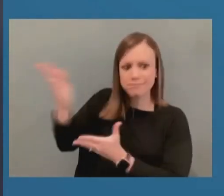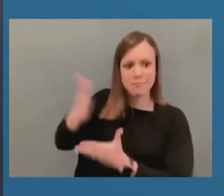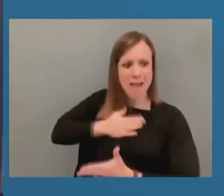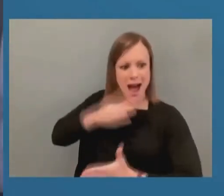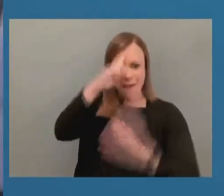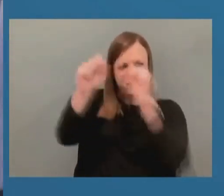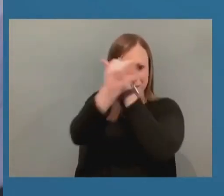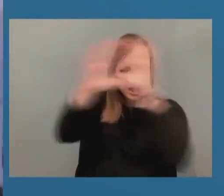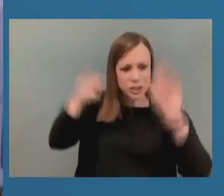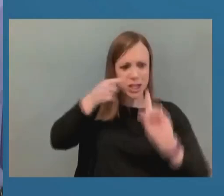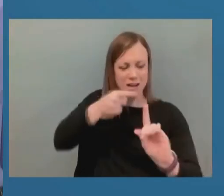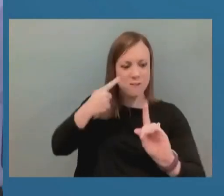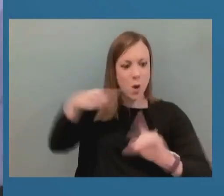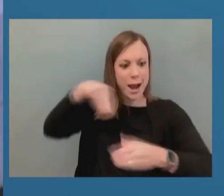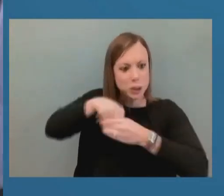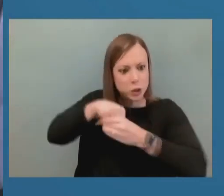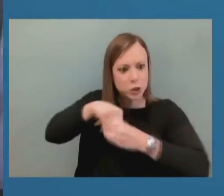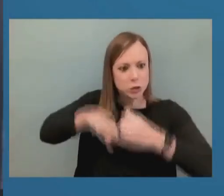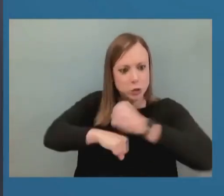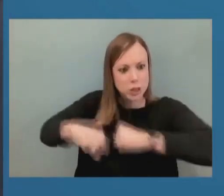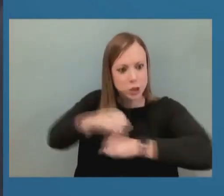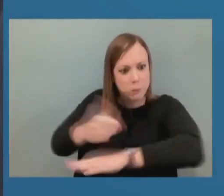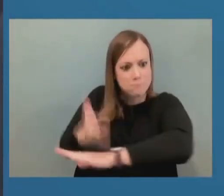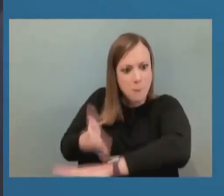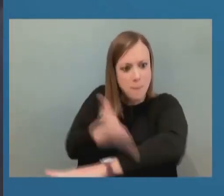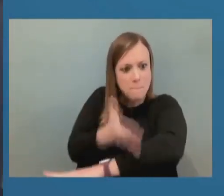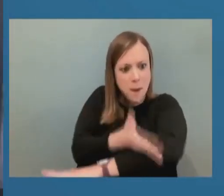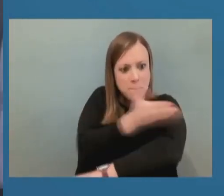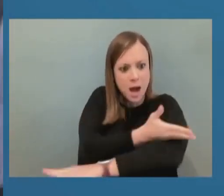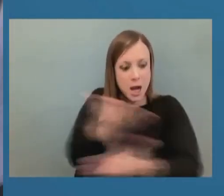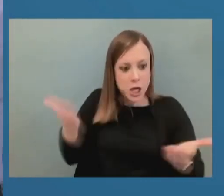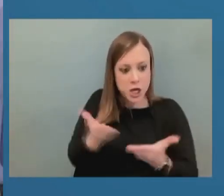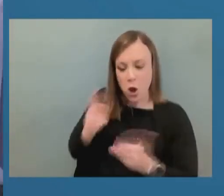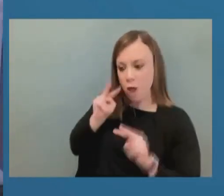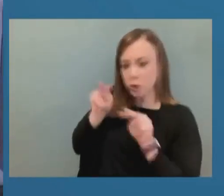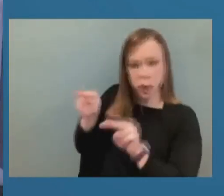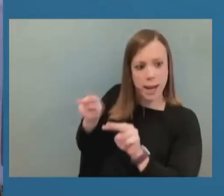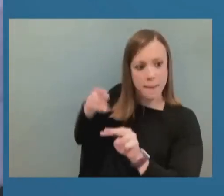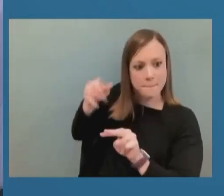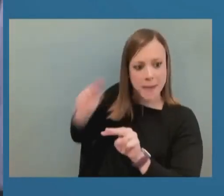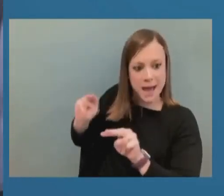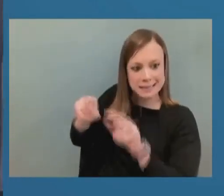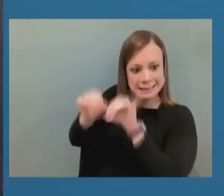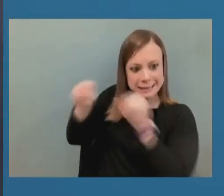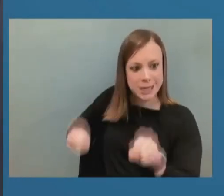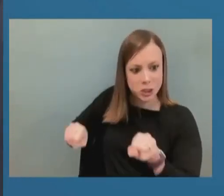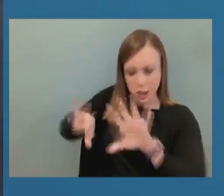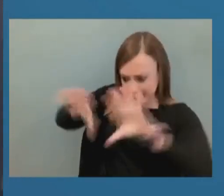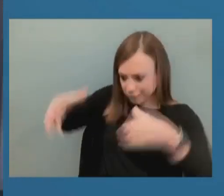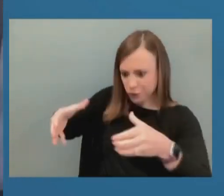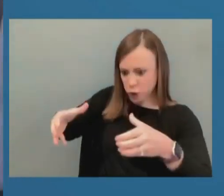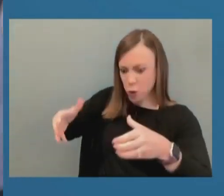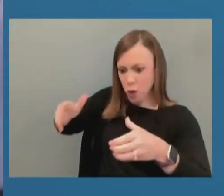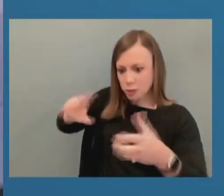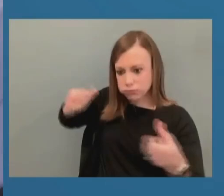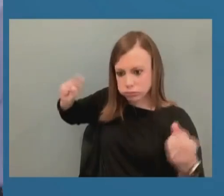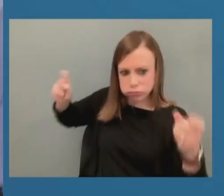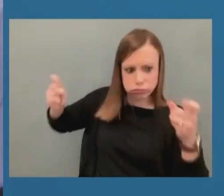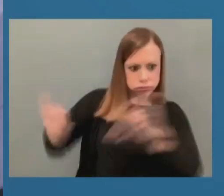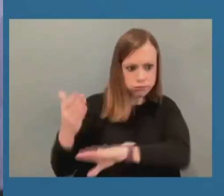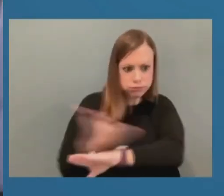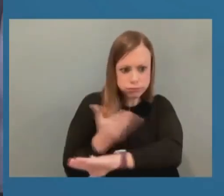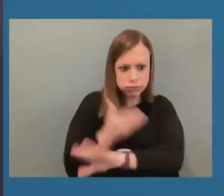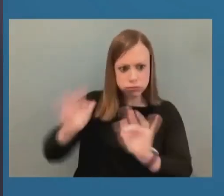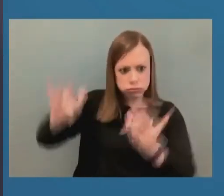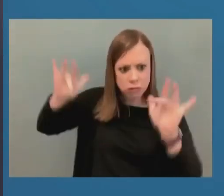investments here in this great city, looking at a place like Penn Station and make it be a gorgeous, spectacular place. Expanding the 2nd